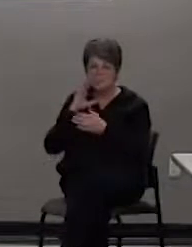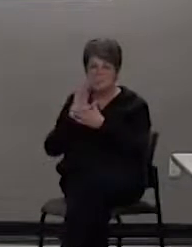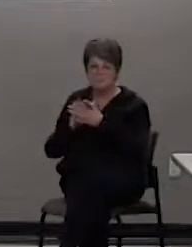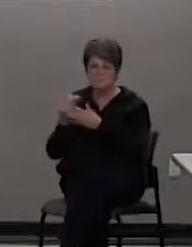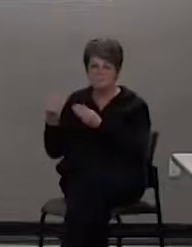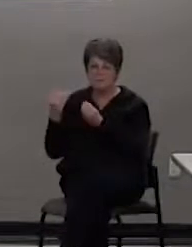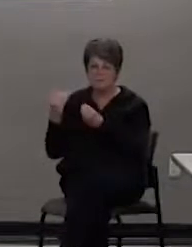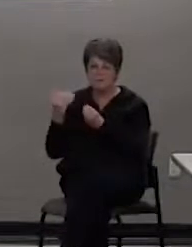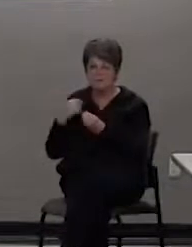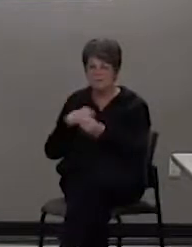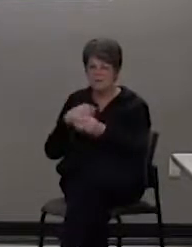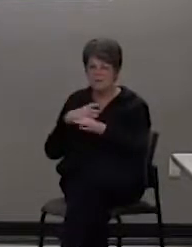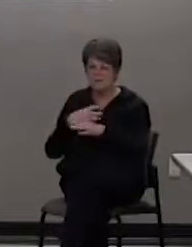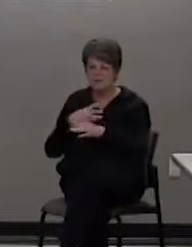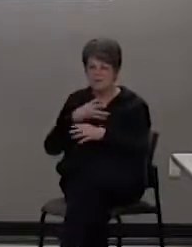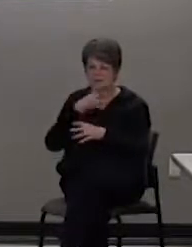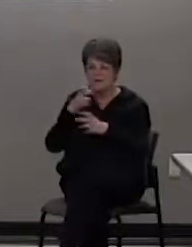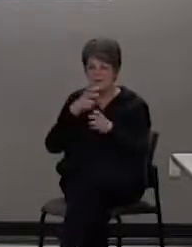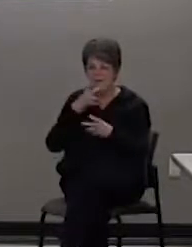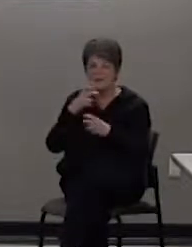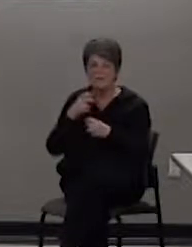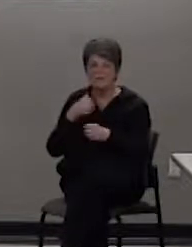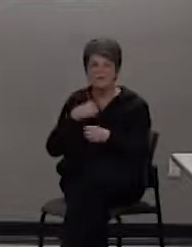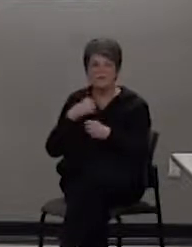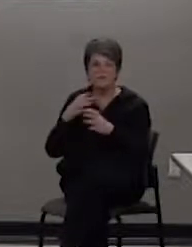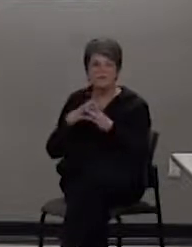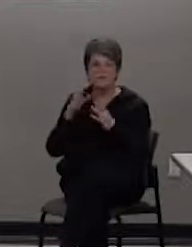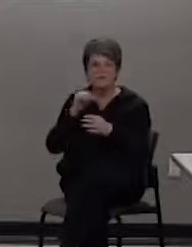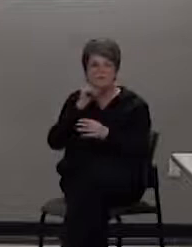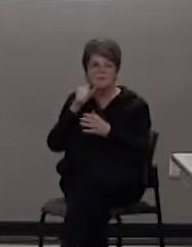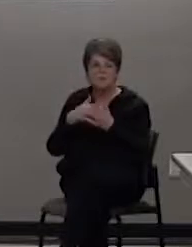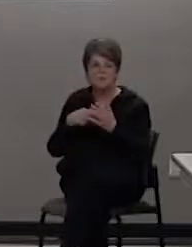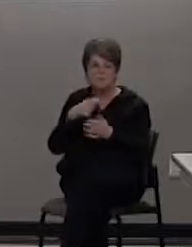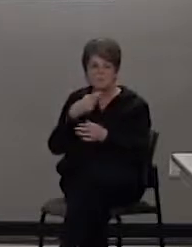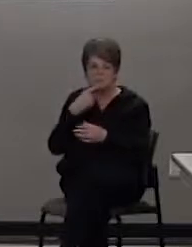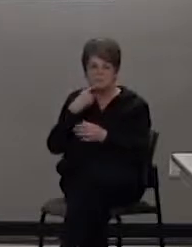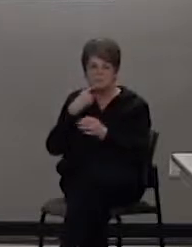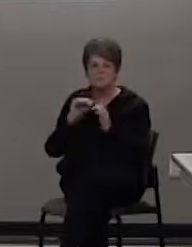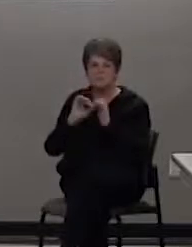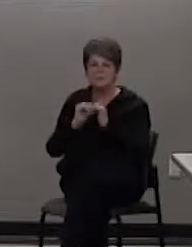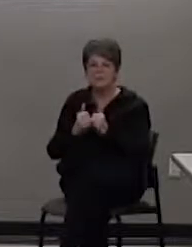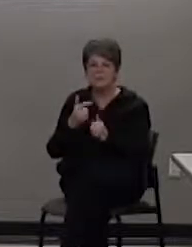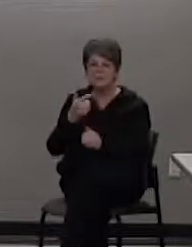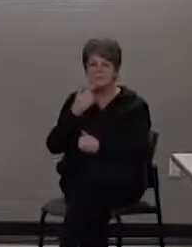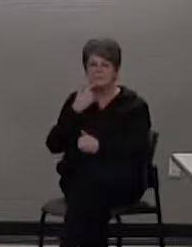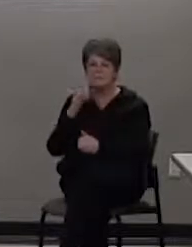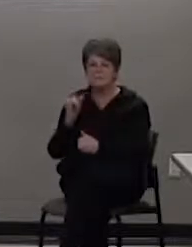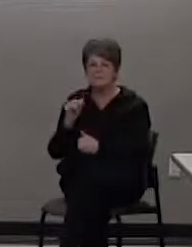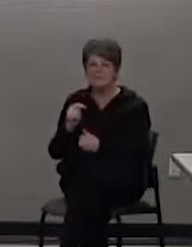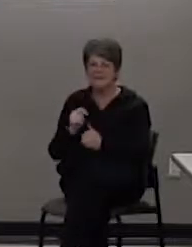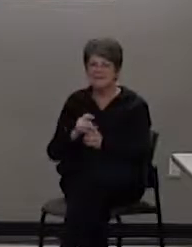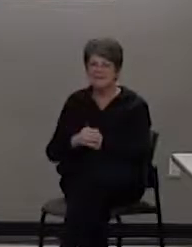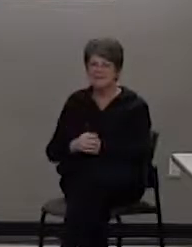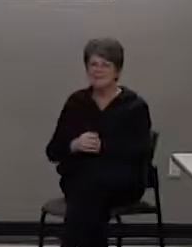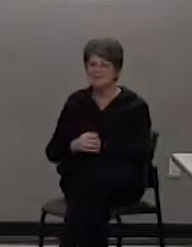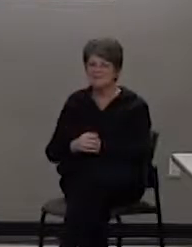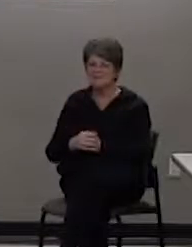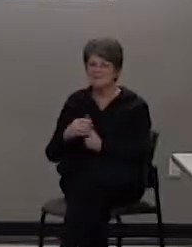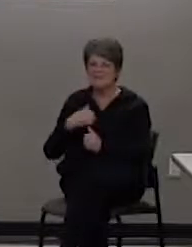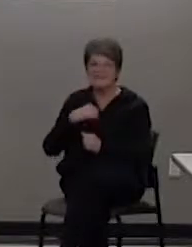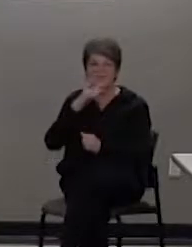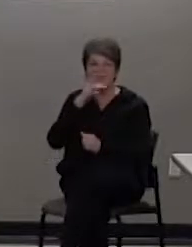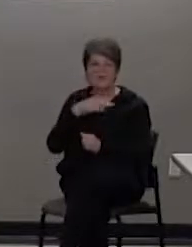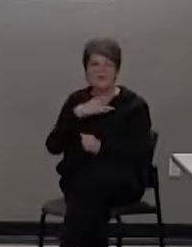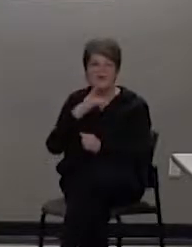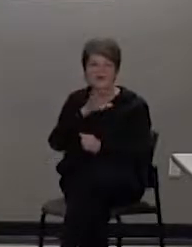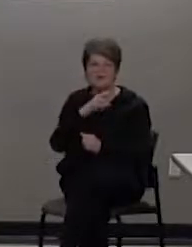taught me this after yelling at me lots. It's not what you say, Kyle, it's how you say it. And I don't like